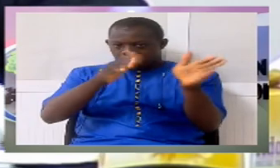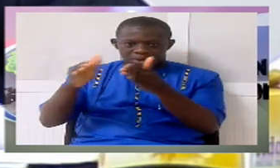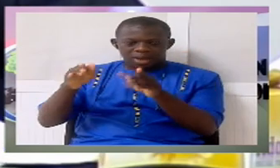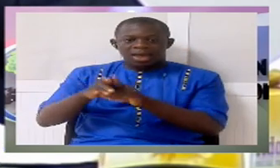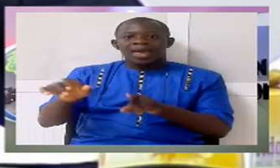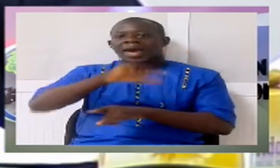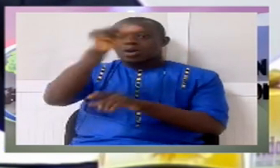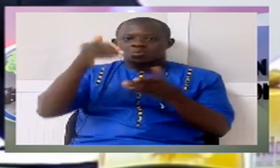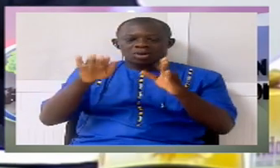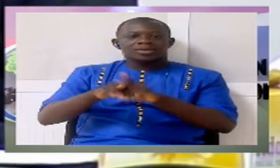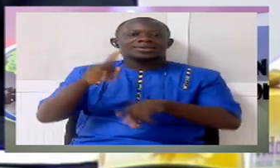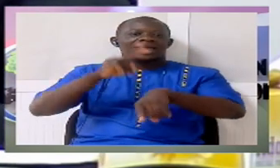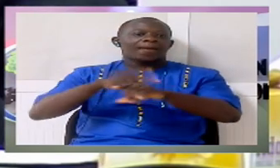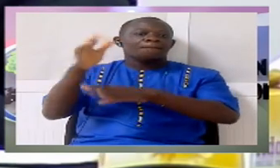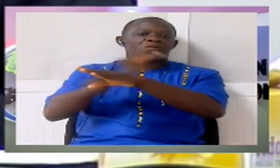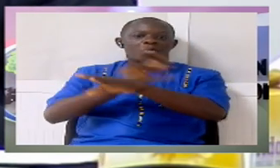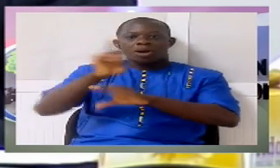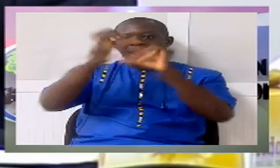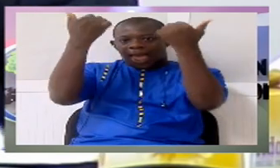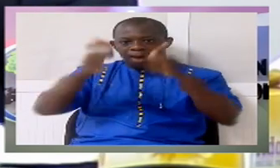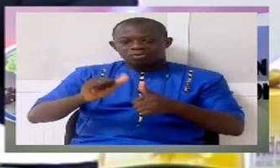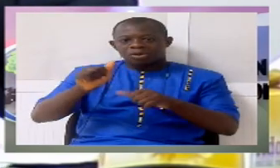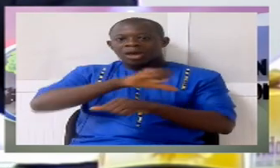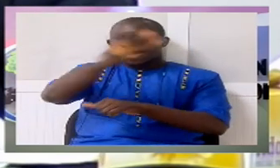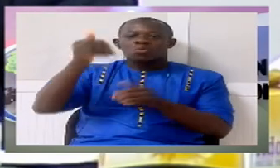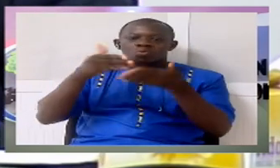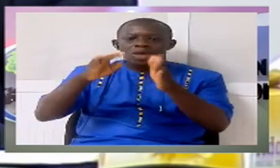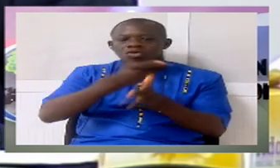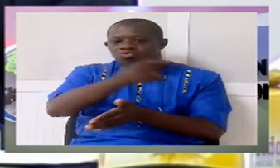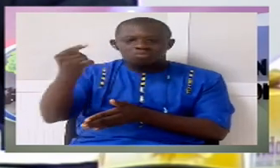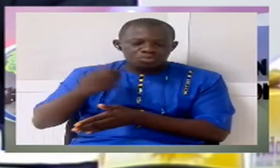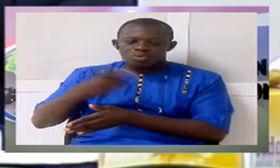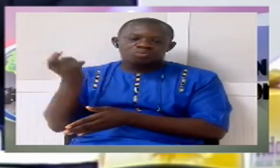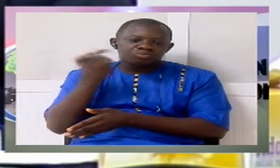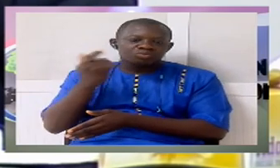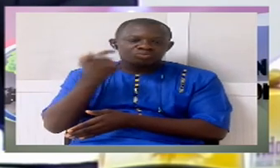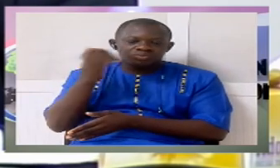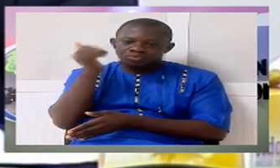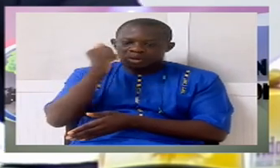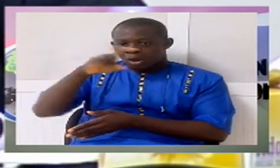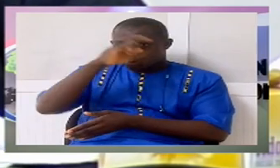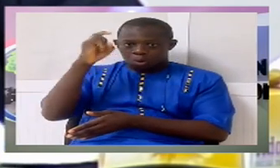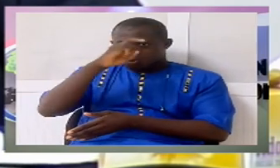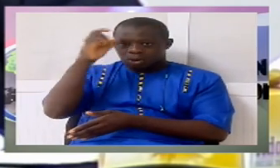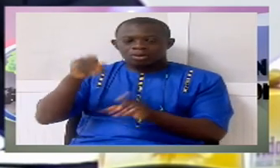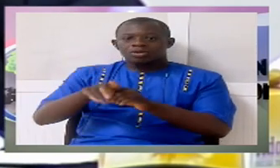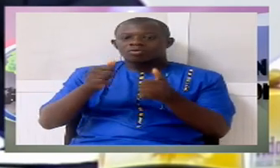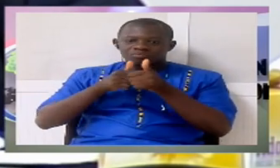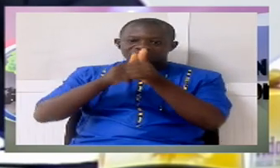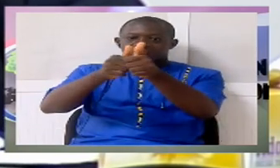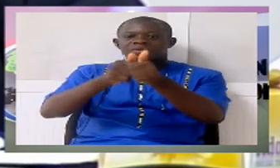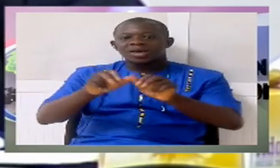this climate, and in this modus operandi, that you escorted Yaya Jammeh